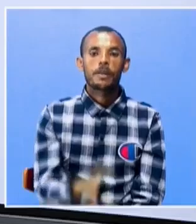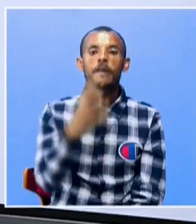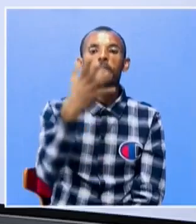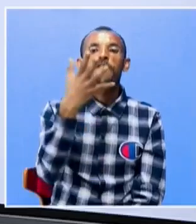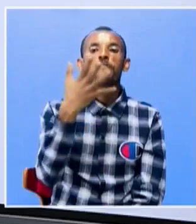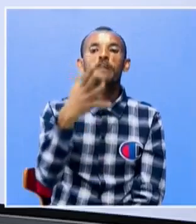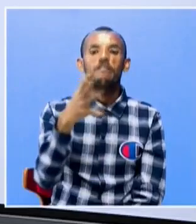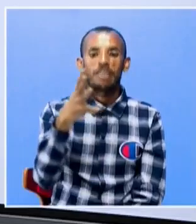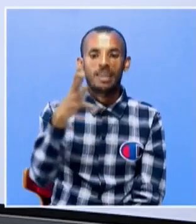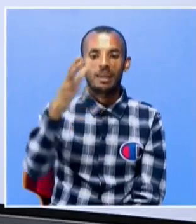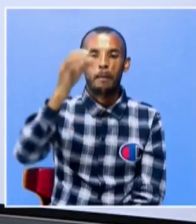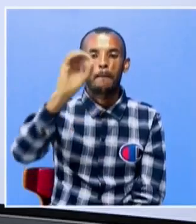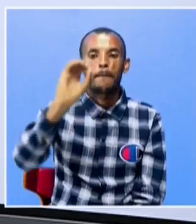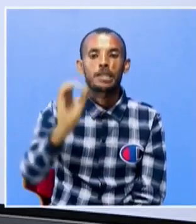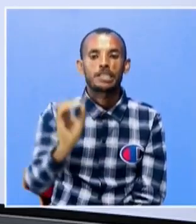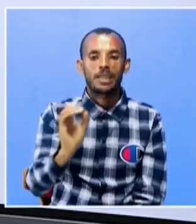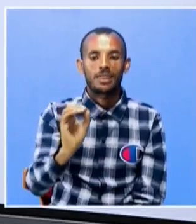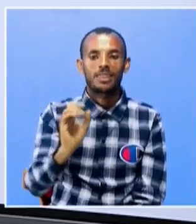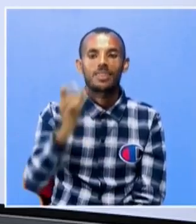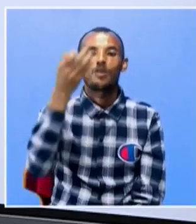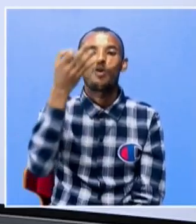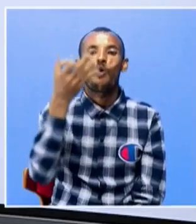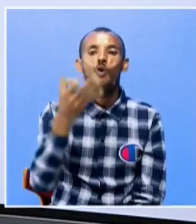15% of